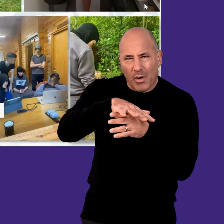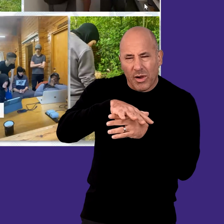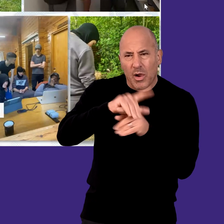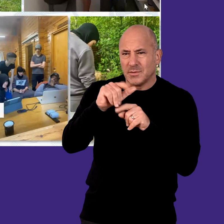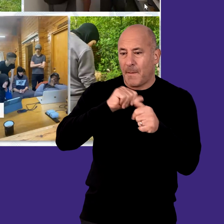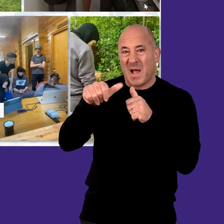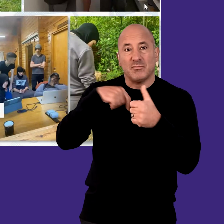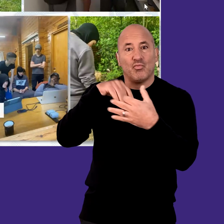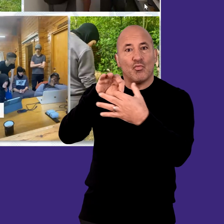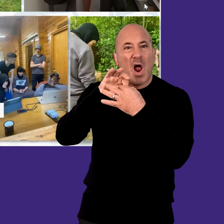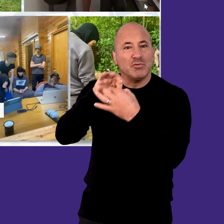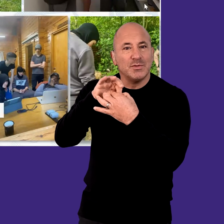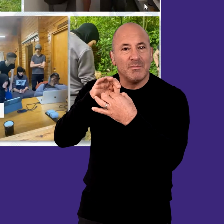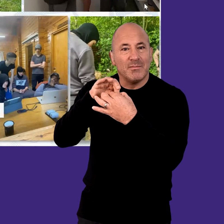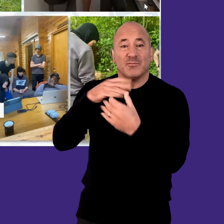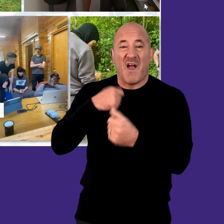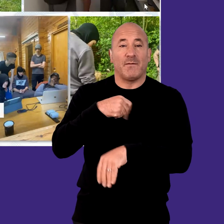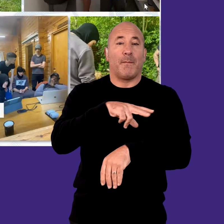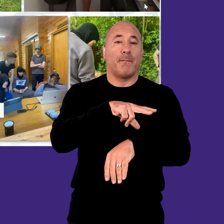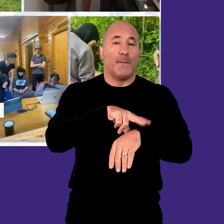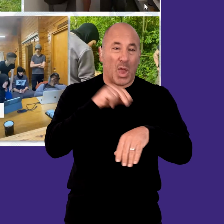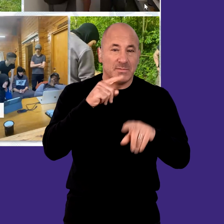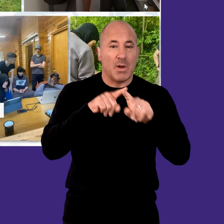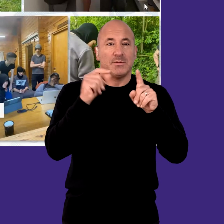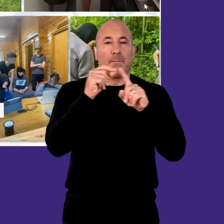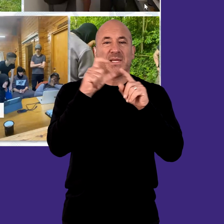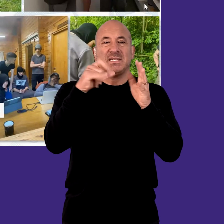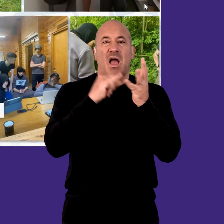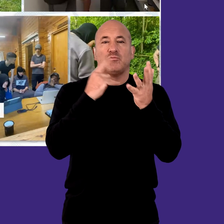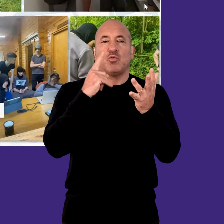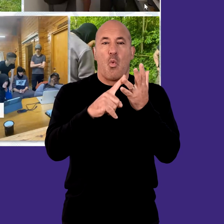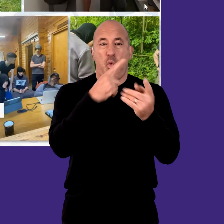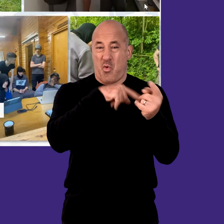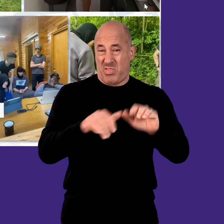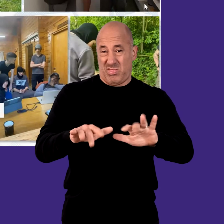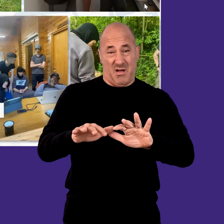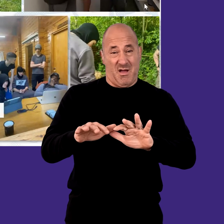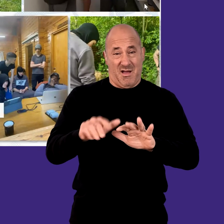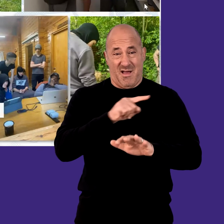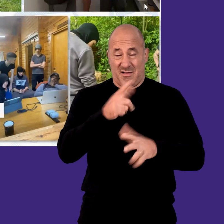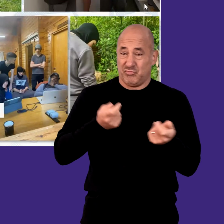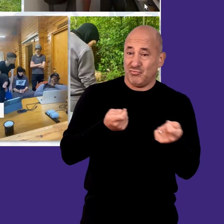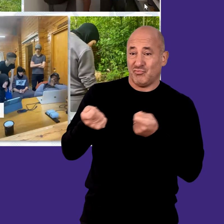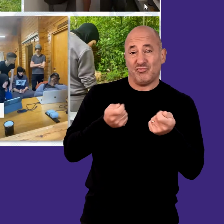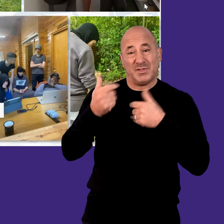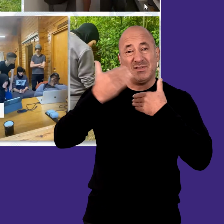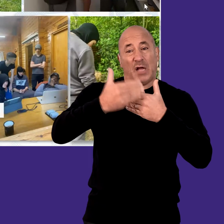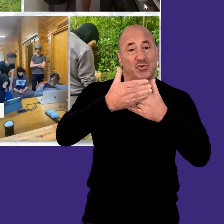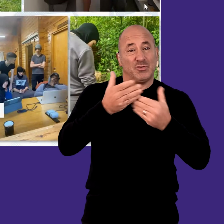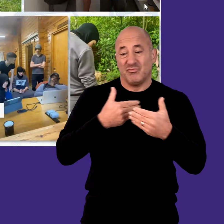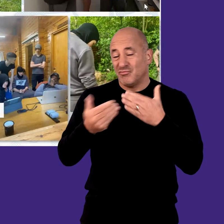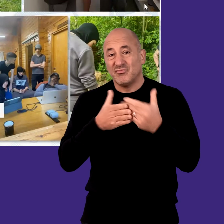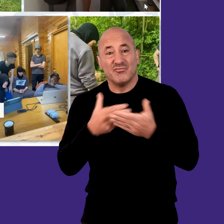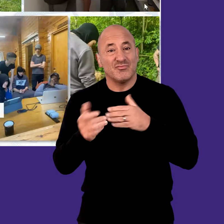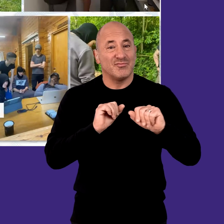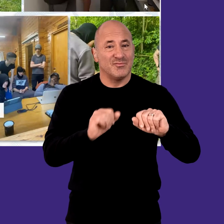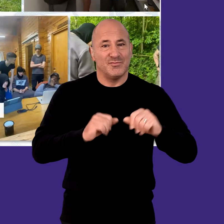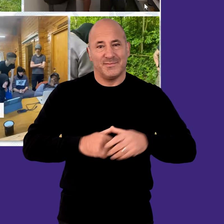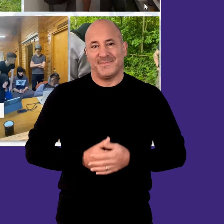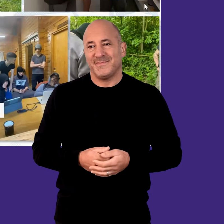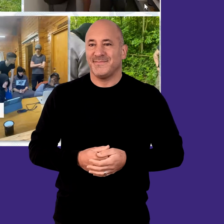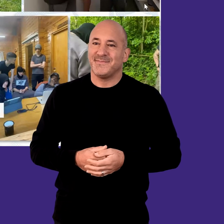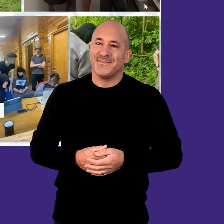safety and access for young people in their local area, and also to build those relationships. So we did have officers and PCSOs who were